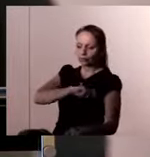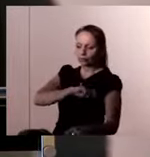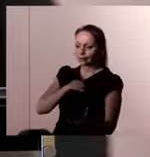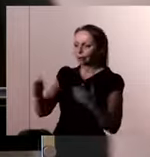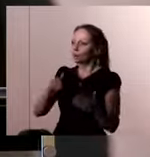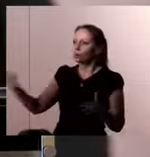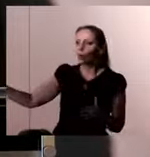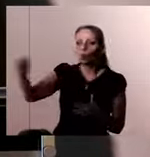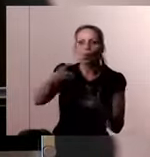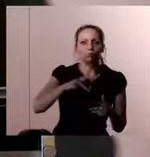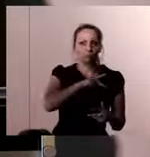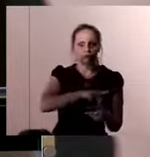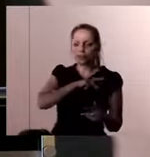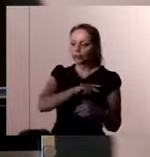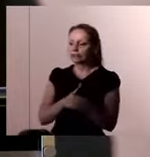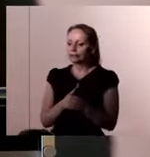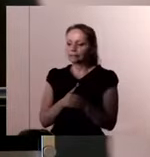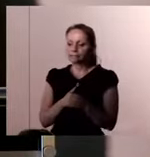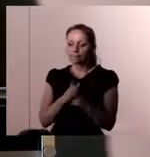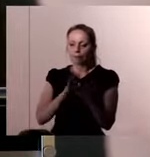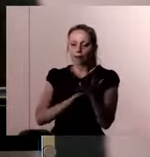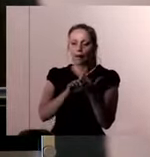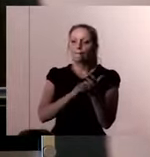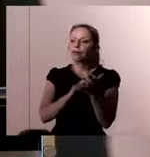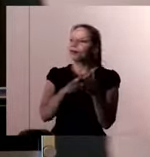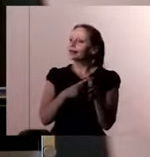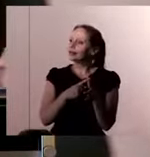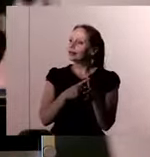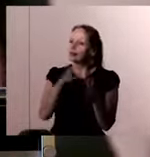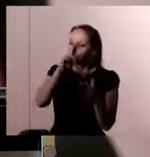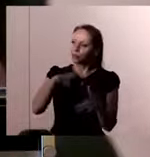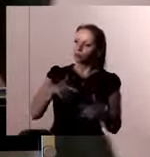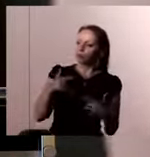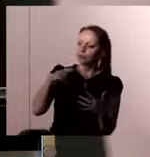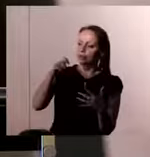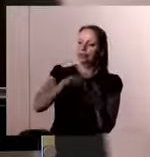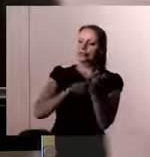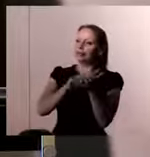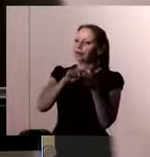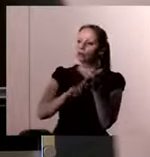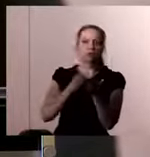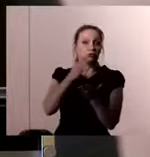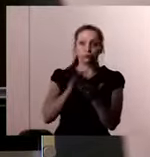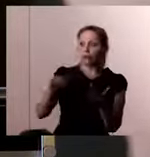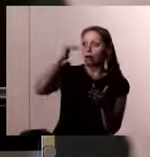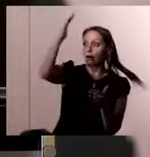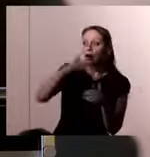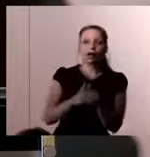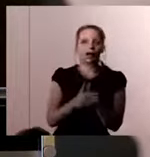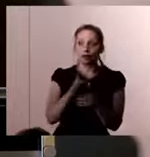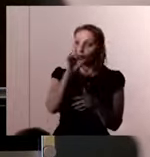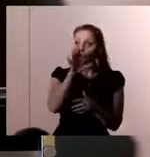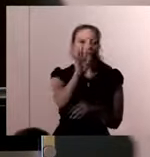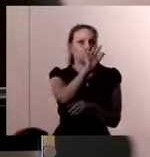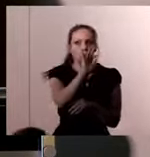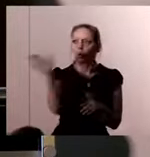professions. Cynicism about the media is apparently at an all-time high. All of these things are not a coincidence. They're clearly all related